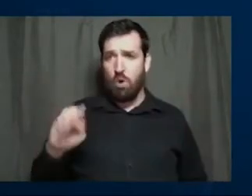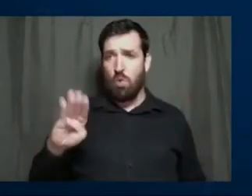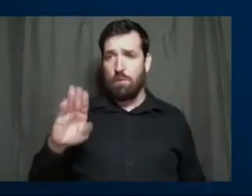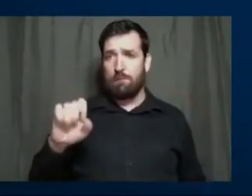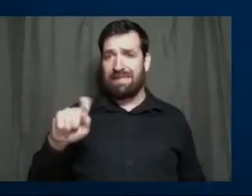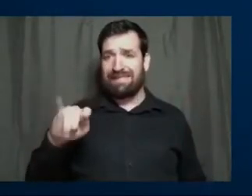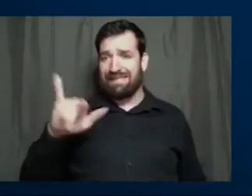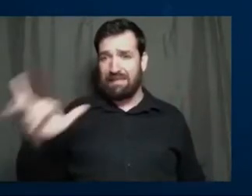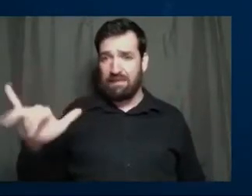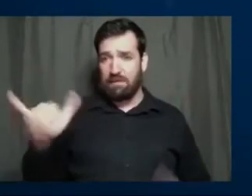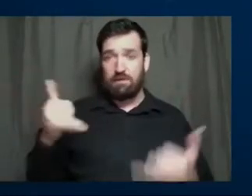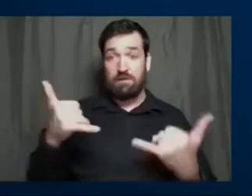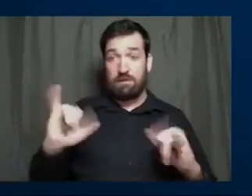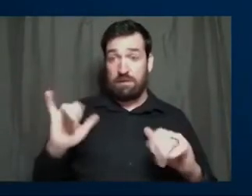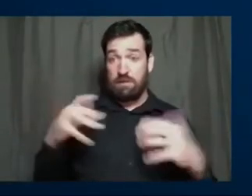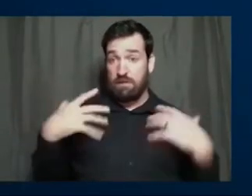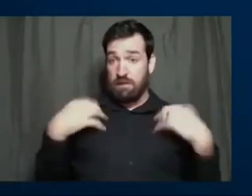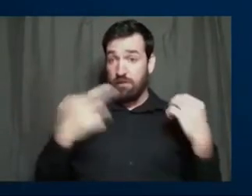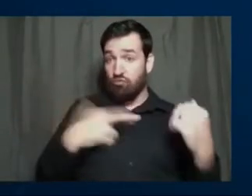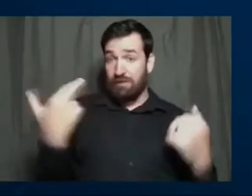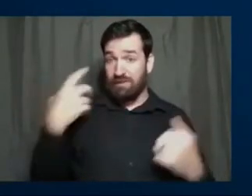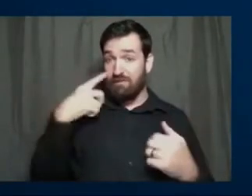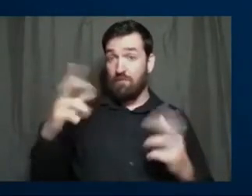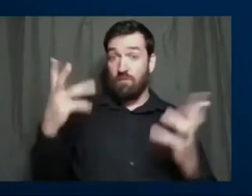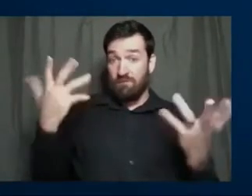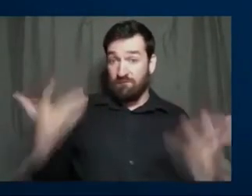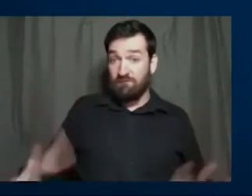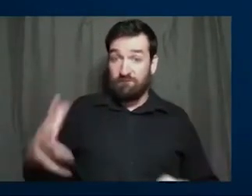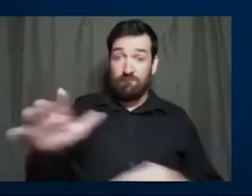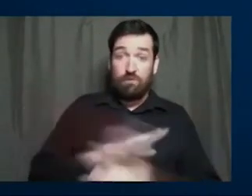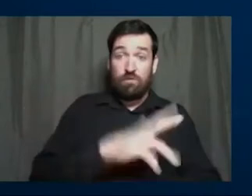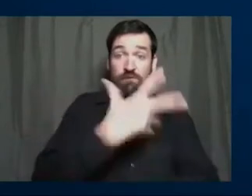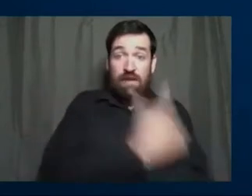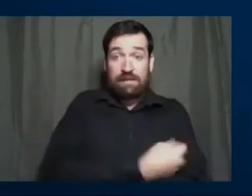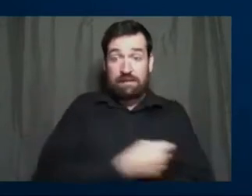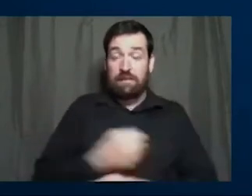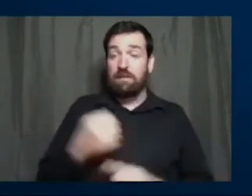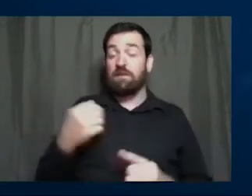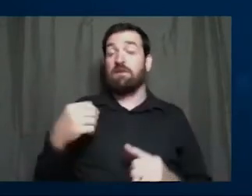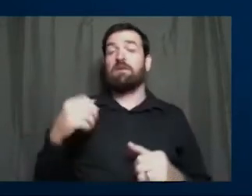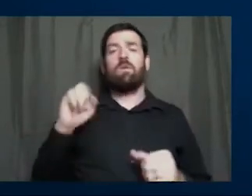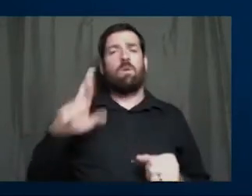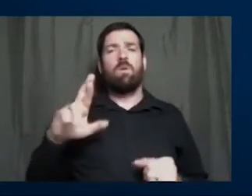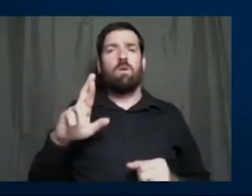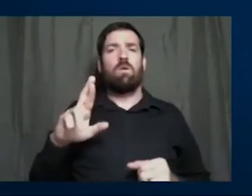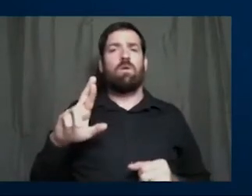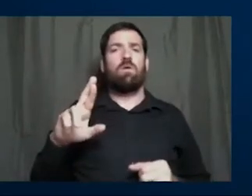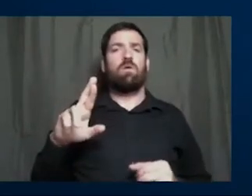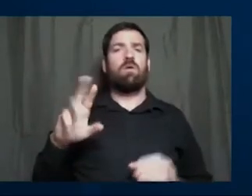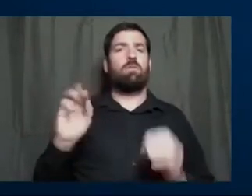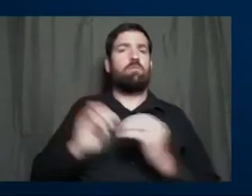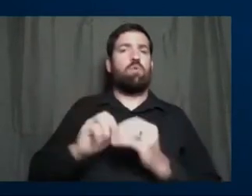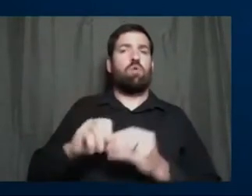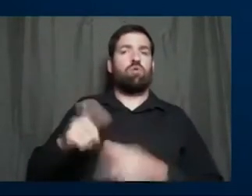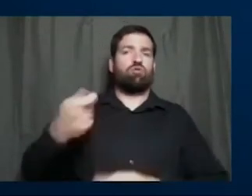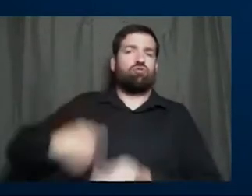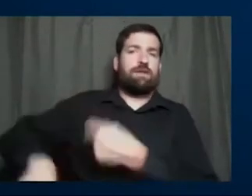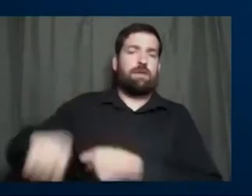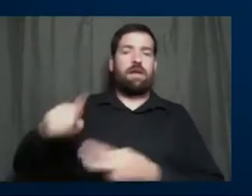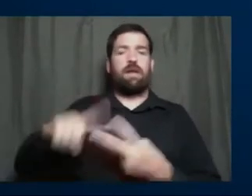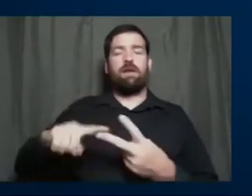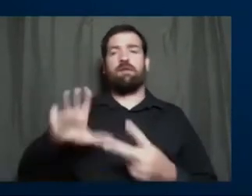fully vaccinated people being hospitalized if they get COVID? Or is it more the transplants, cancer patients, and